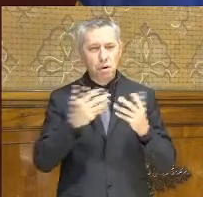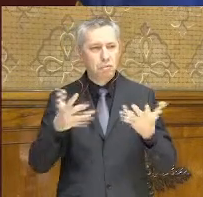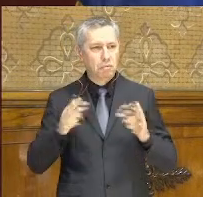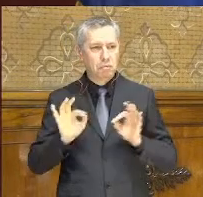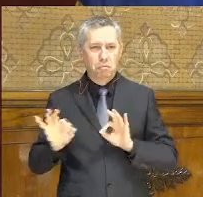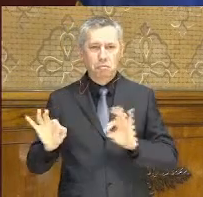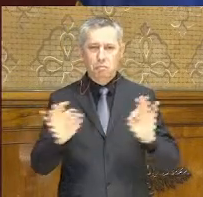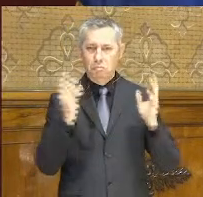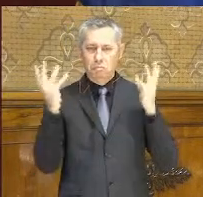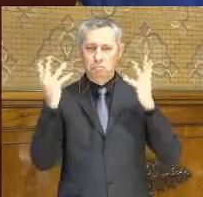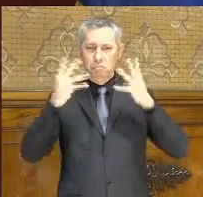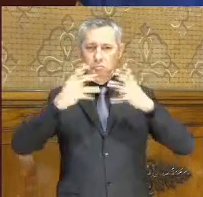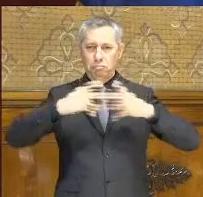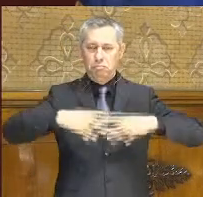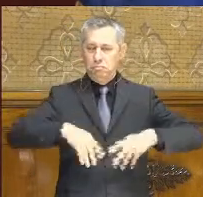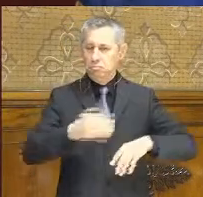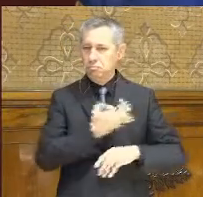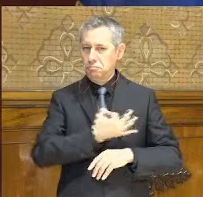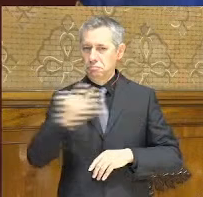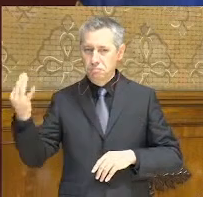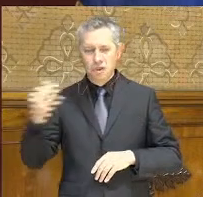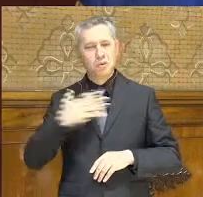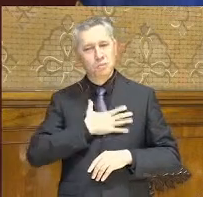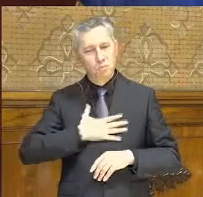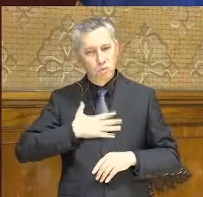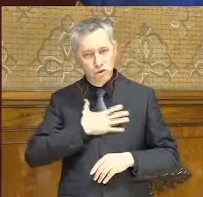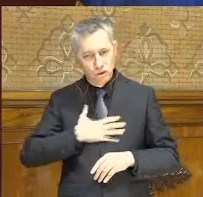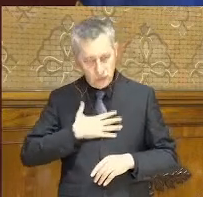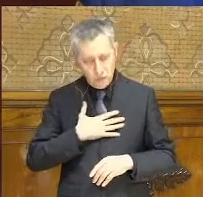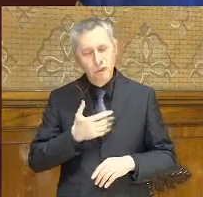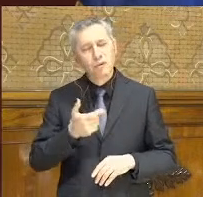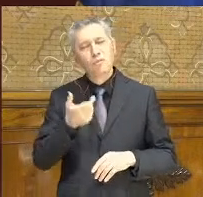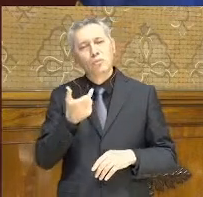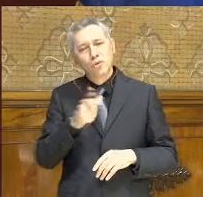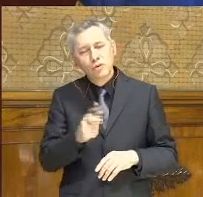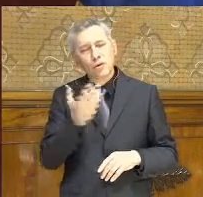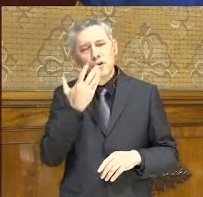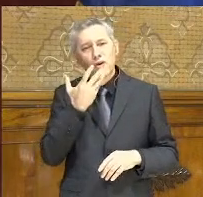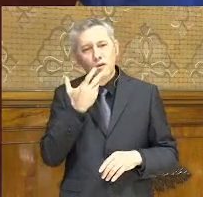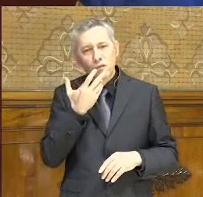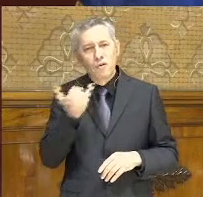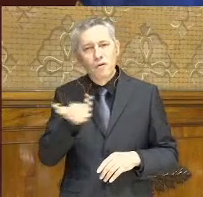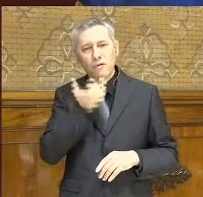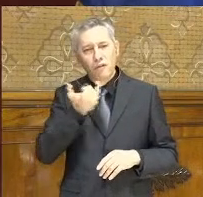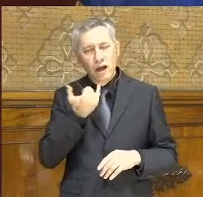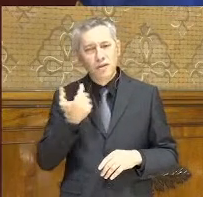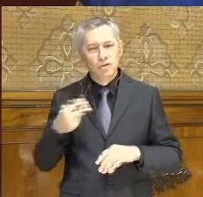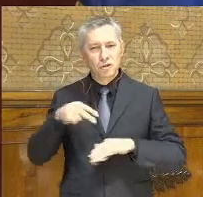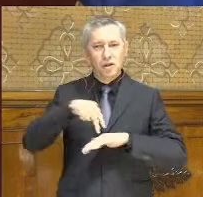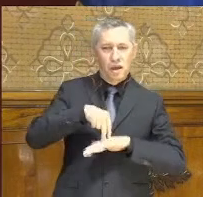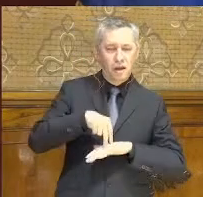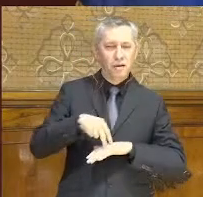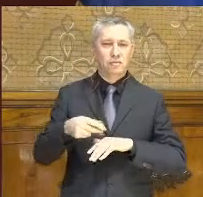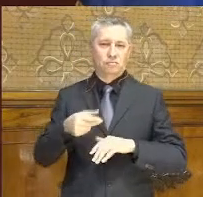this whole project and making things so much easier for me and my wife. I would